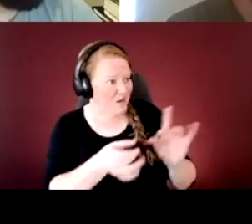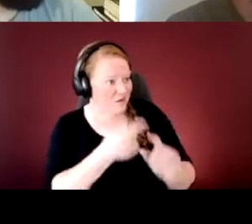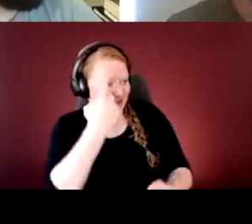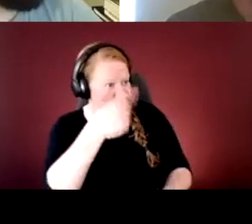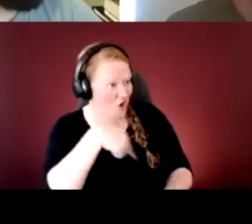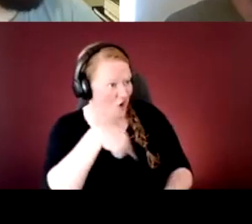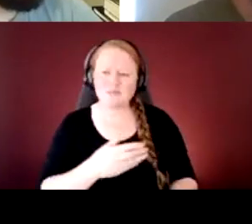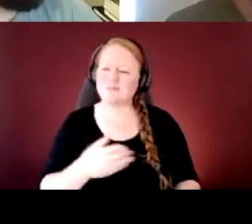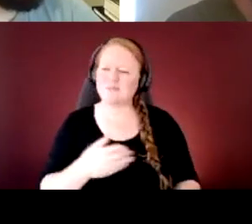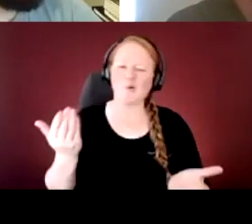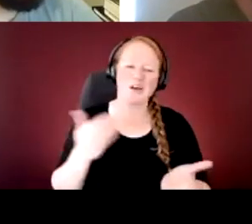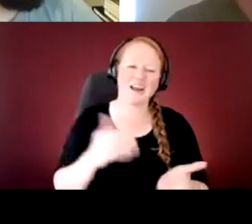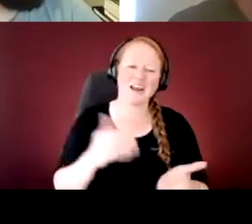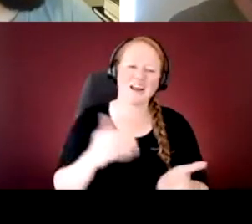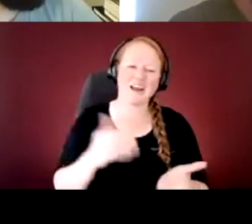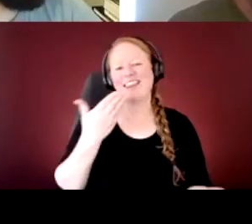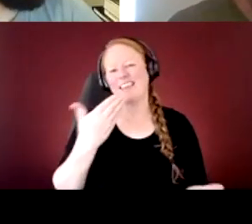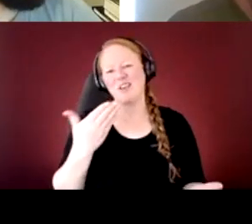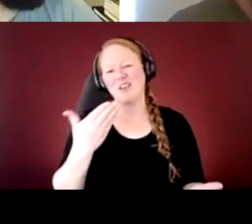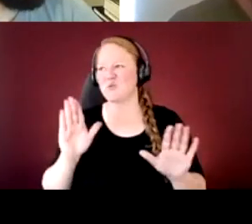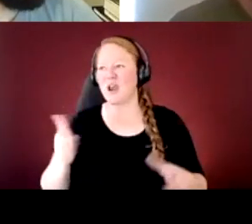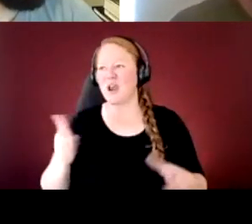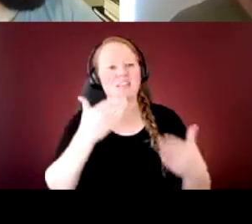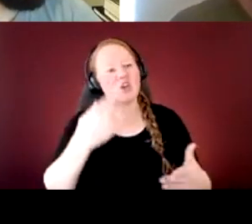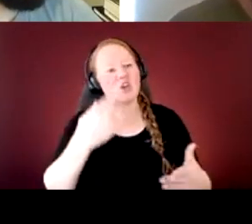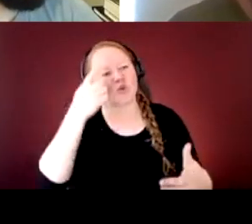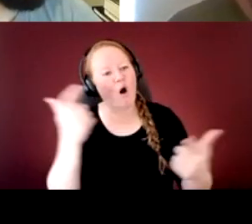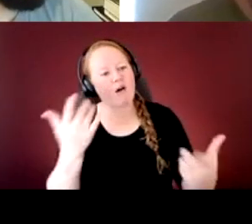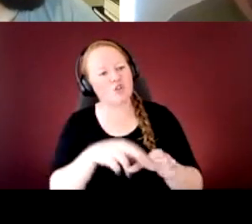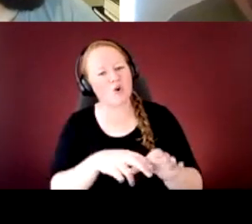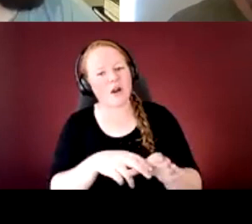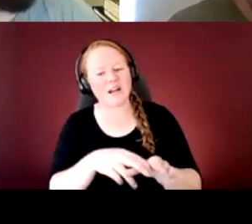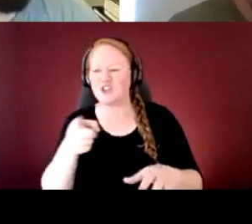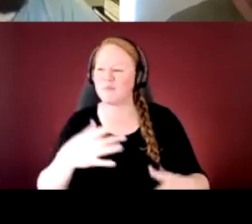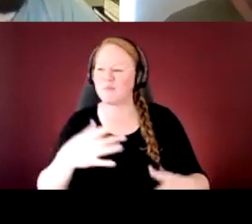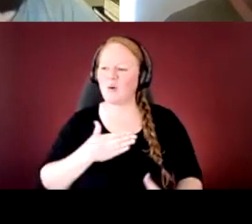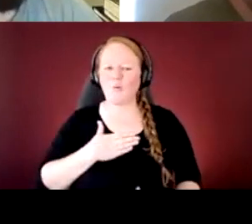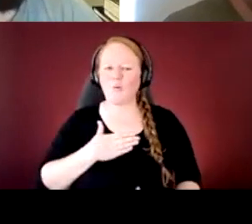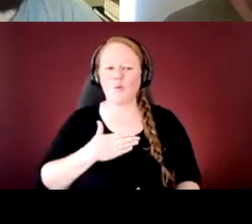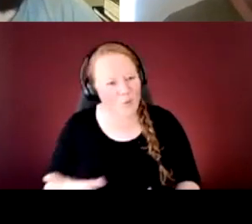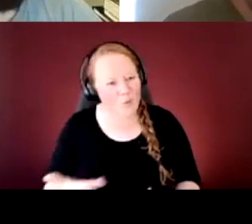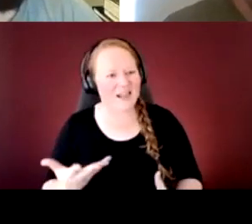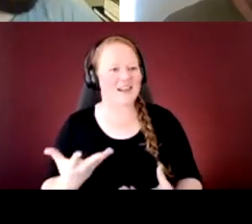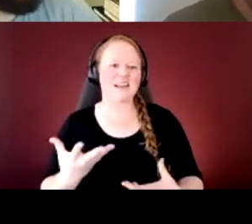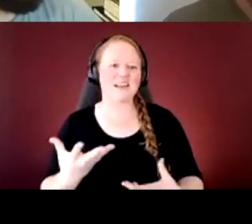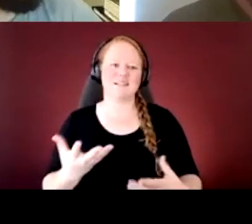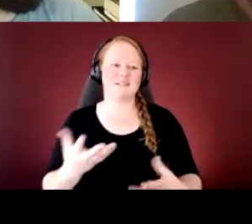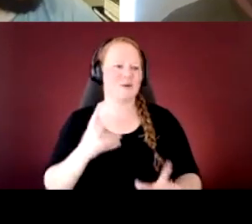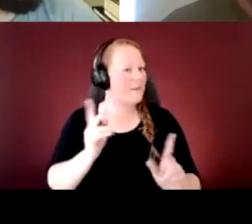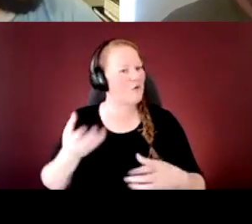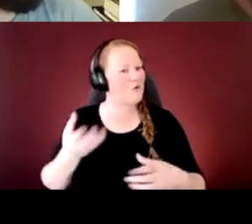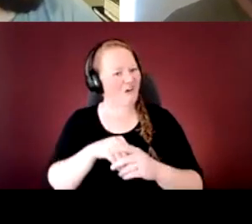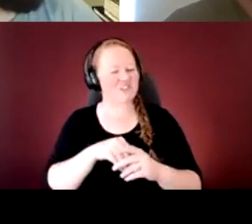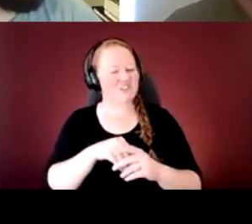you all for joining, and thank you for all being willing participants. As I said in the beginning,